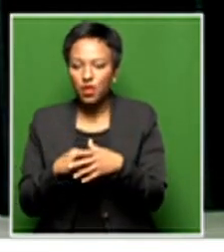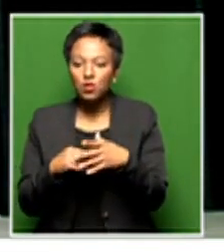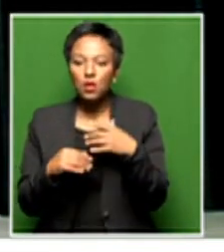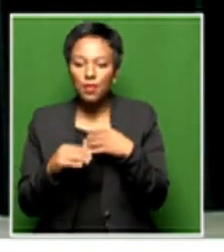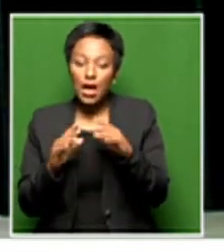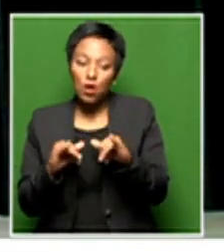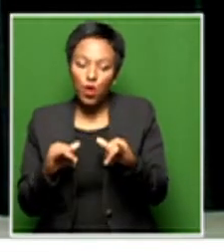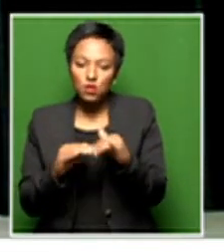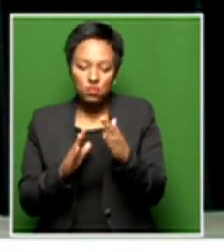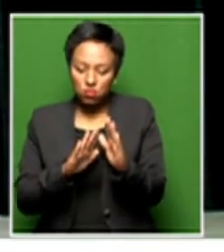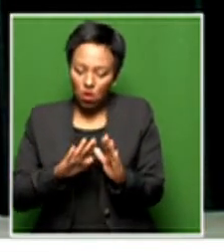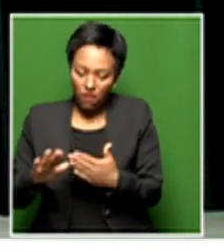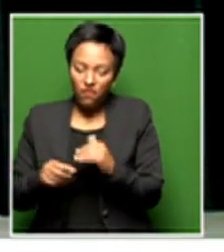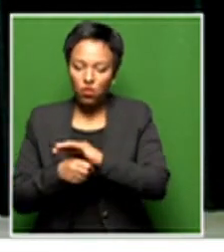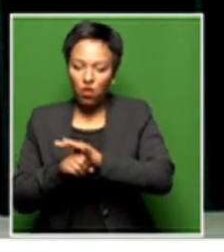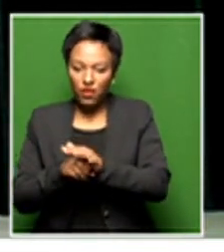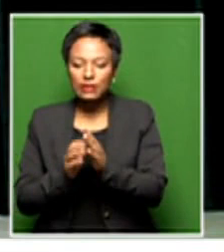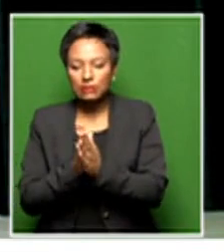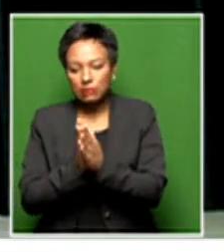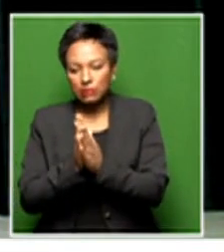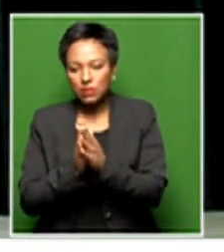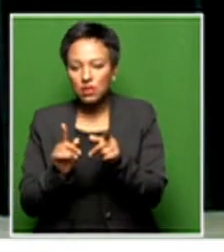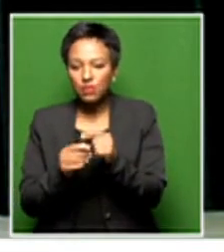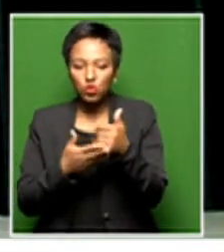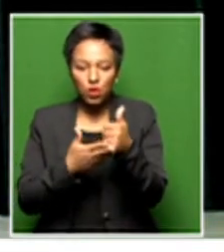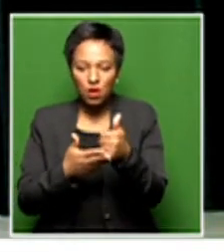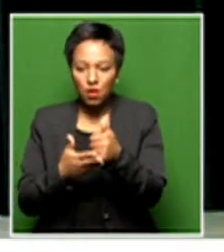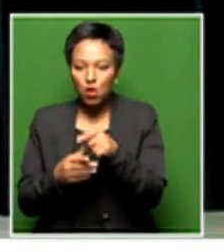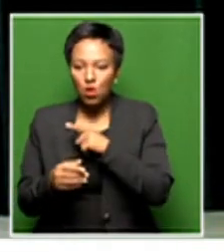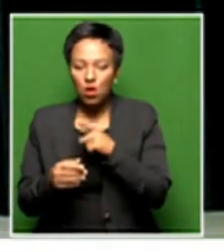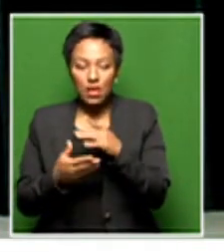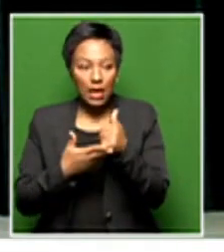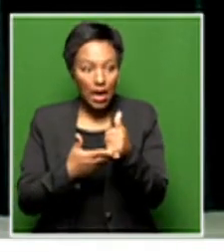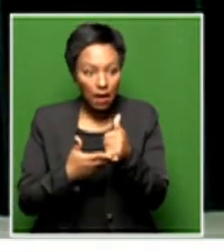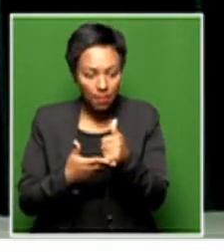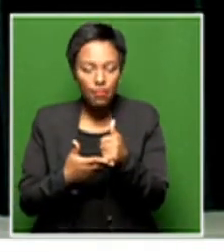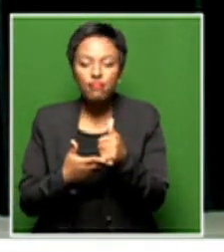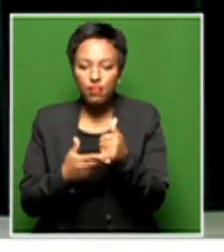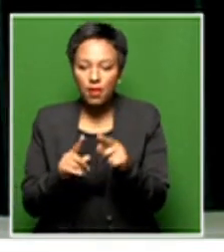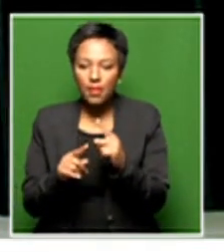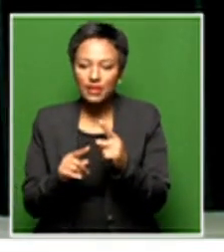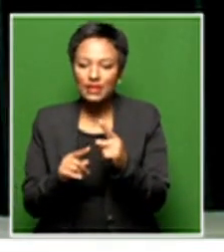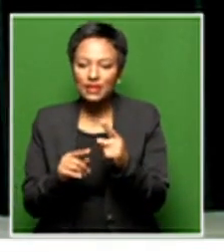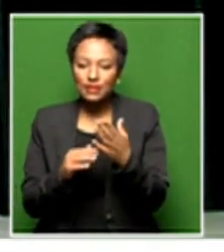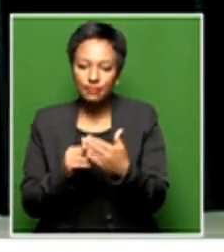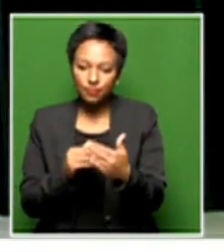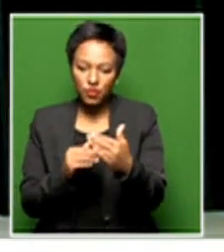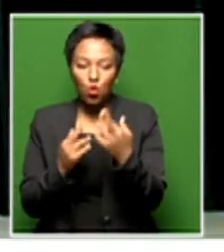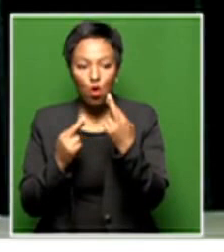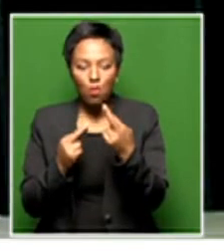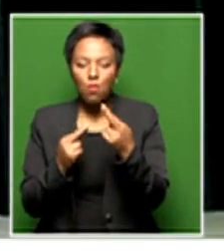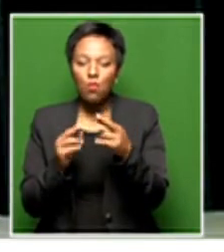wait for it to be over, basically. And I've been able to help the people like I can help in my own capacity. Okay. But at the end of the day, things get back